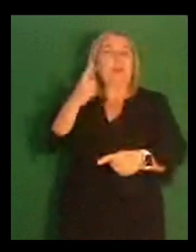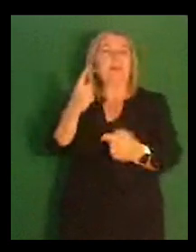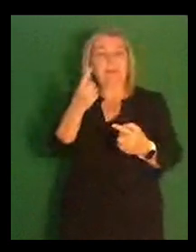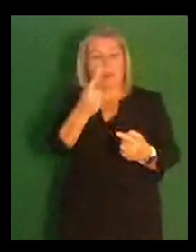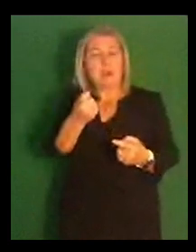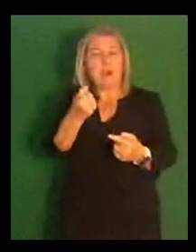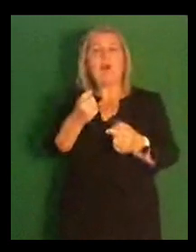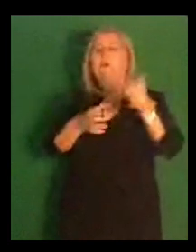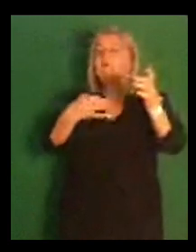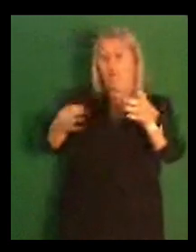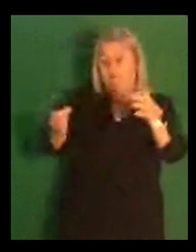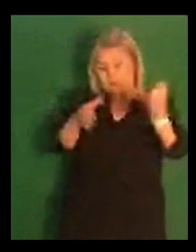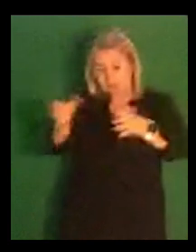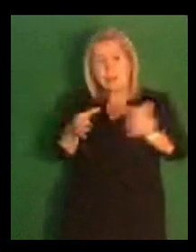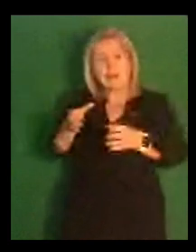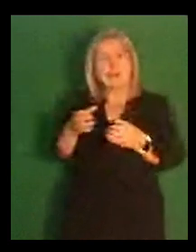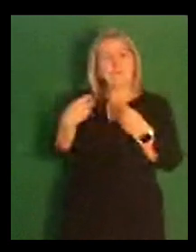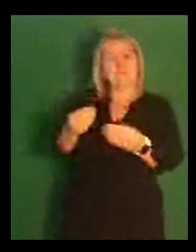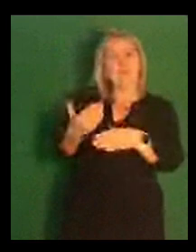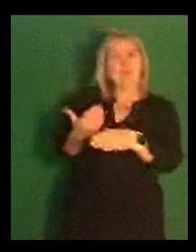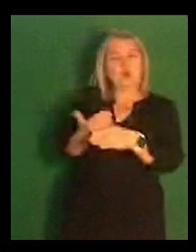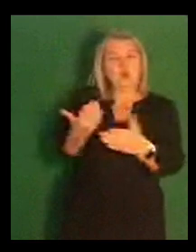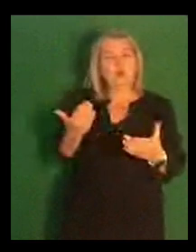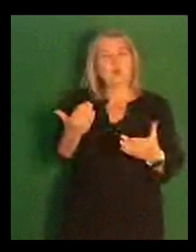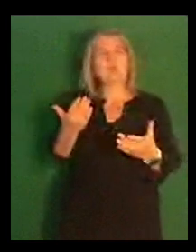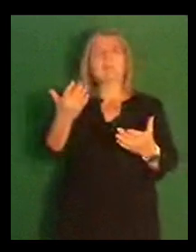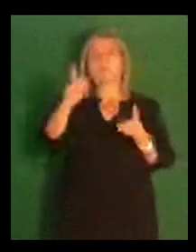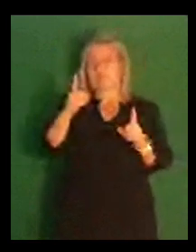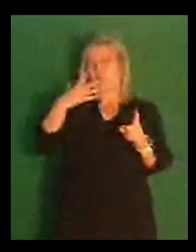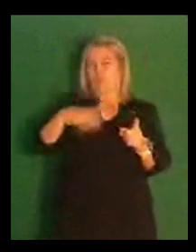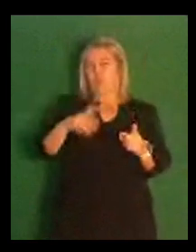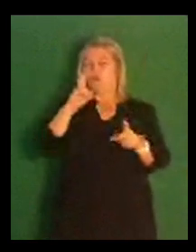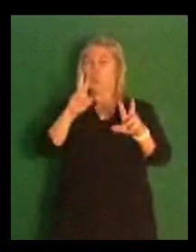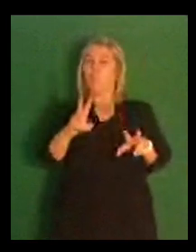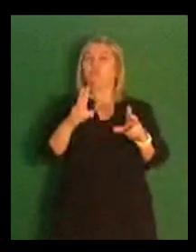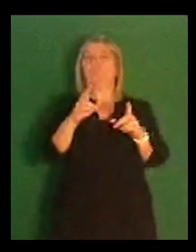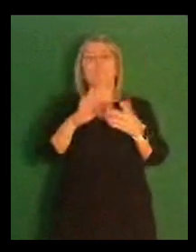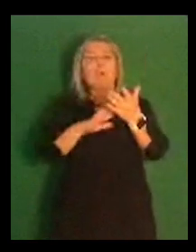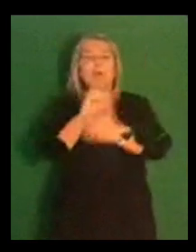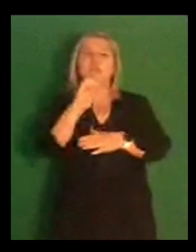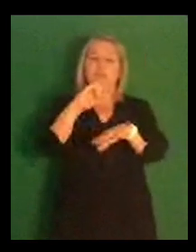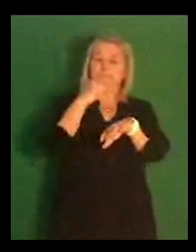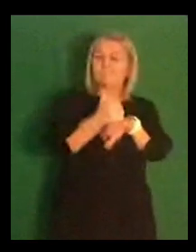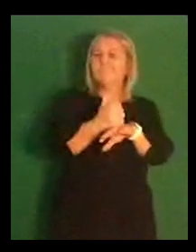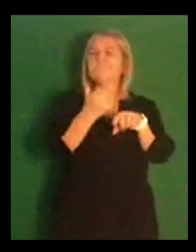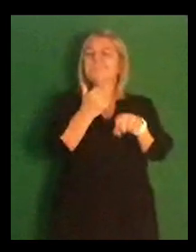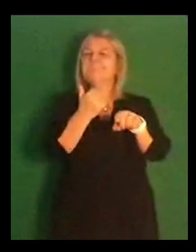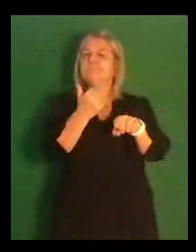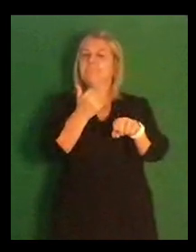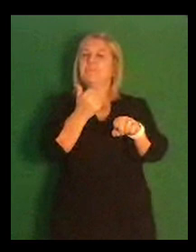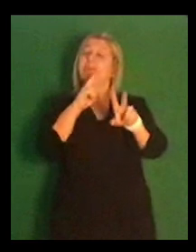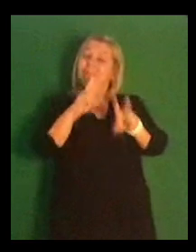hoping is to interest more, for example, cultural institutions here in turning their volunteer programs